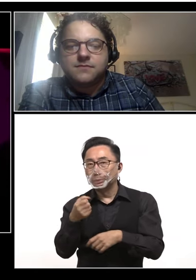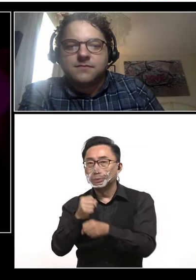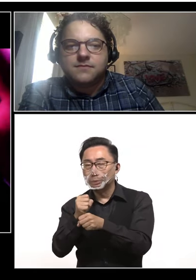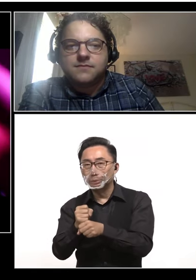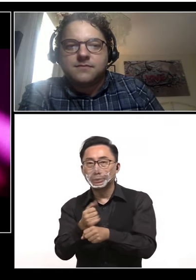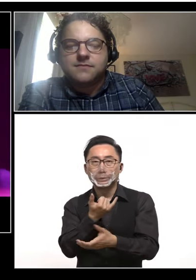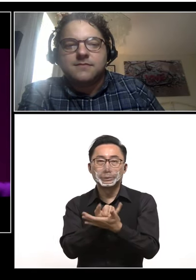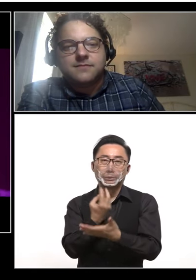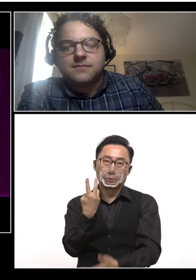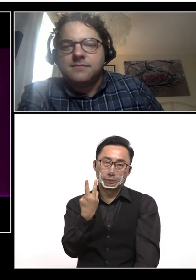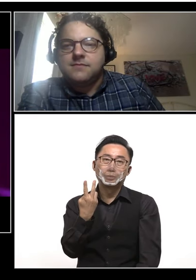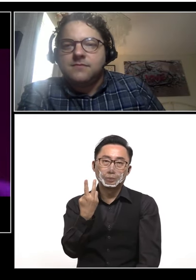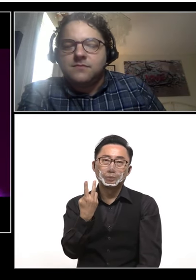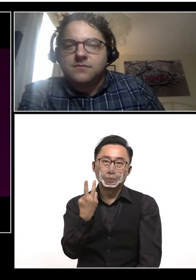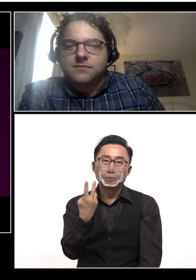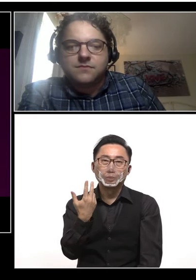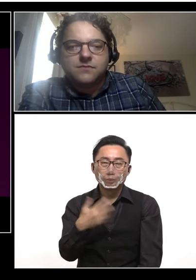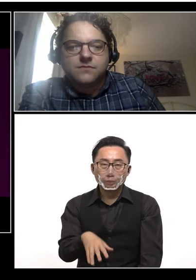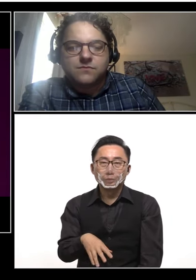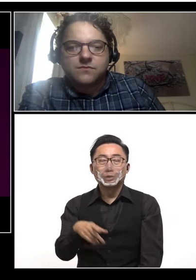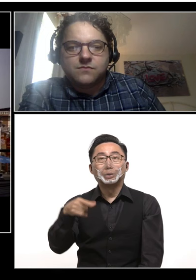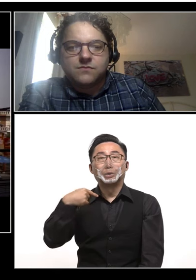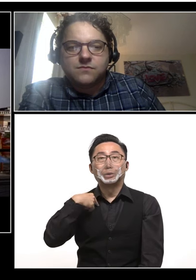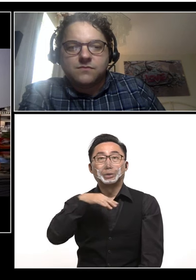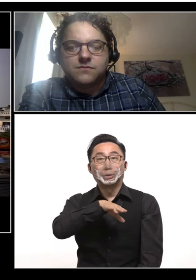The dawn of a new age, year zero.